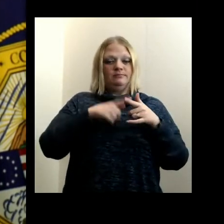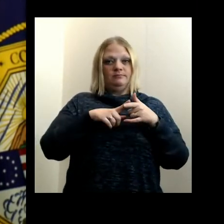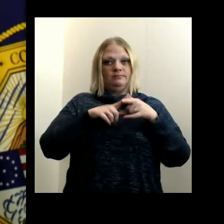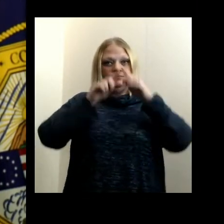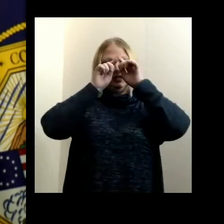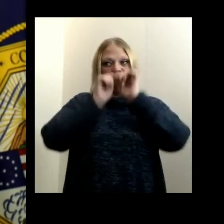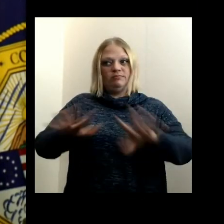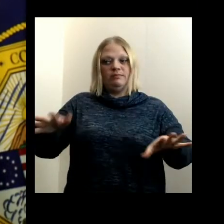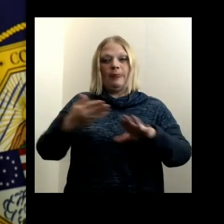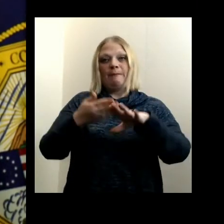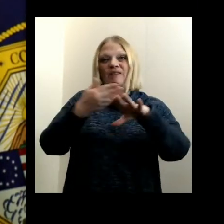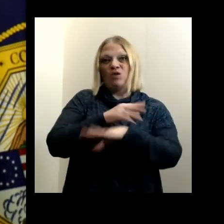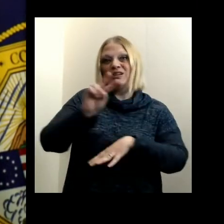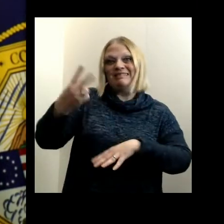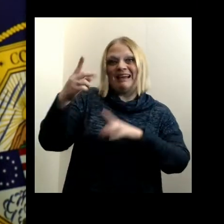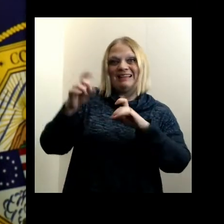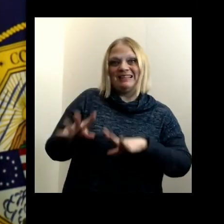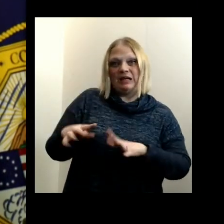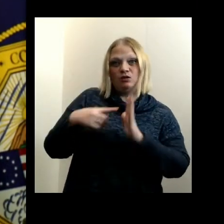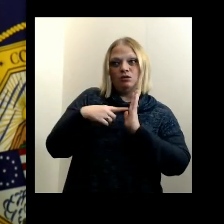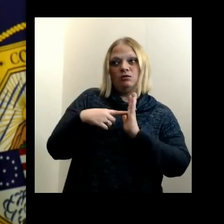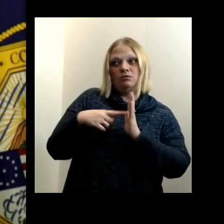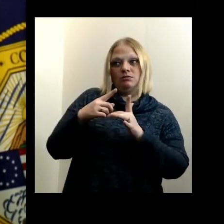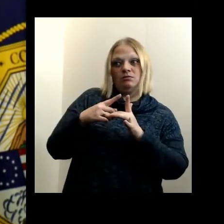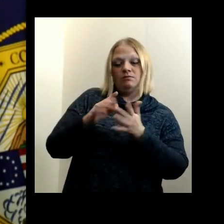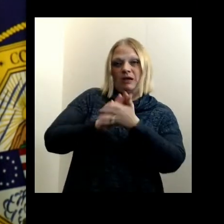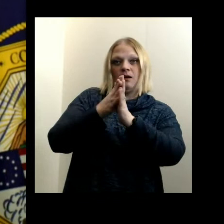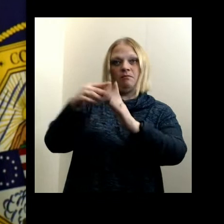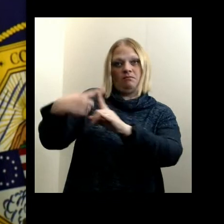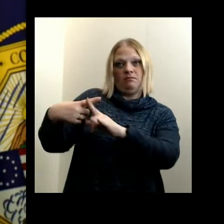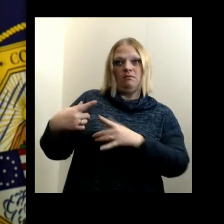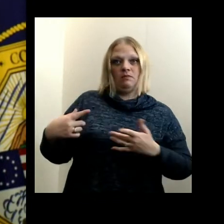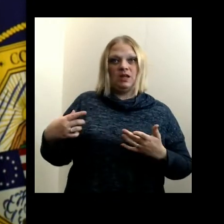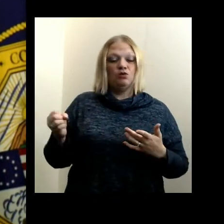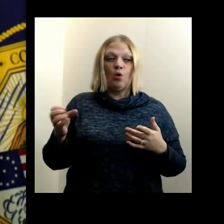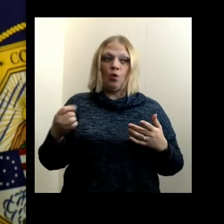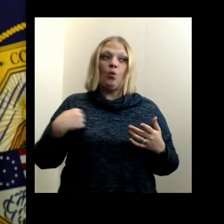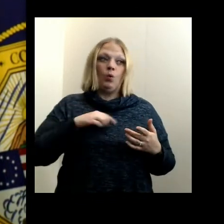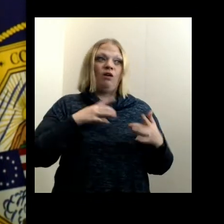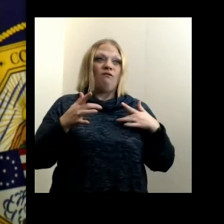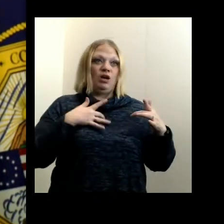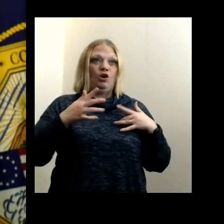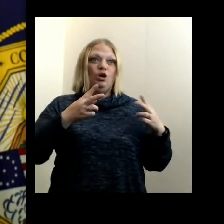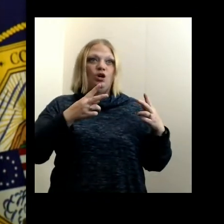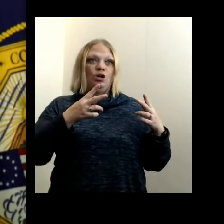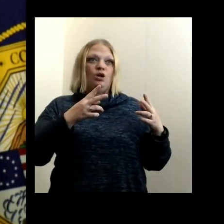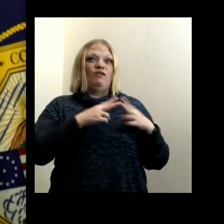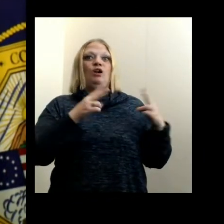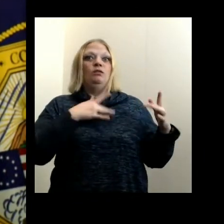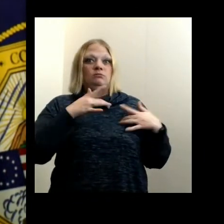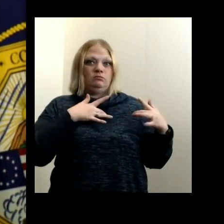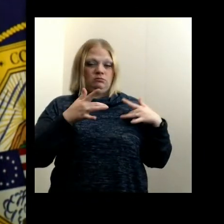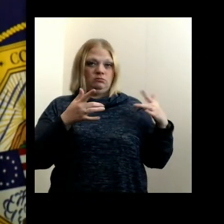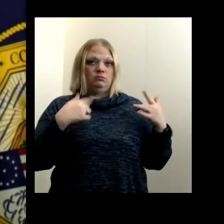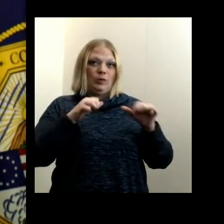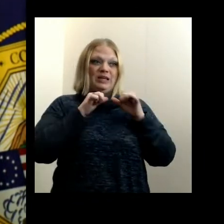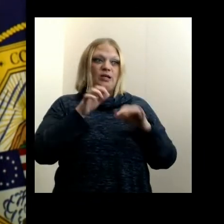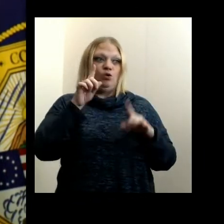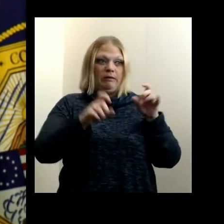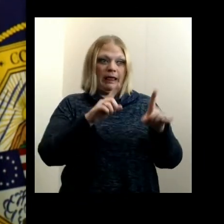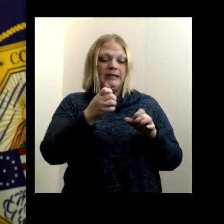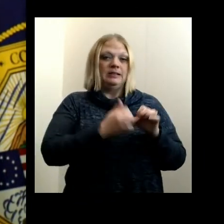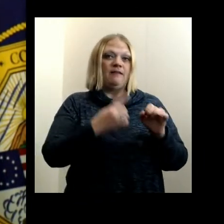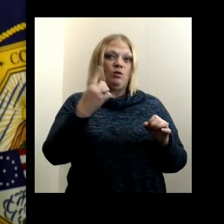transmit it before they get the second test to show they're positive. So we are very concerned about that, and that's why we continue to ask everyone